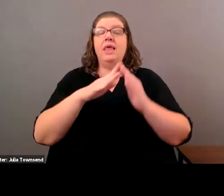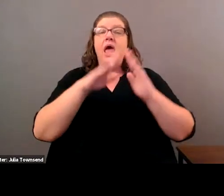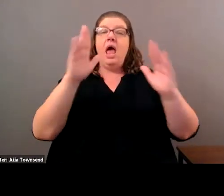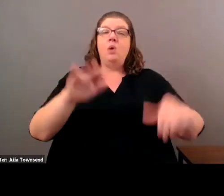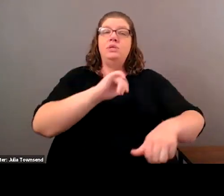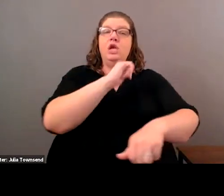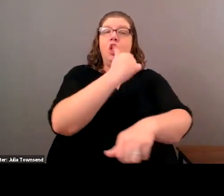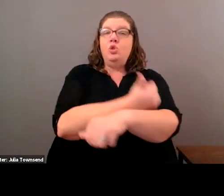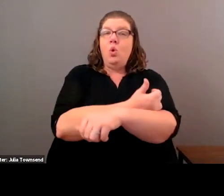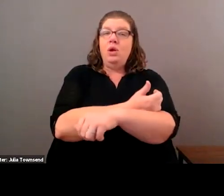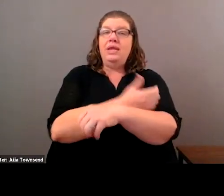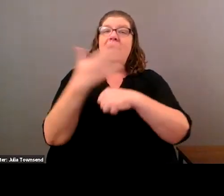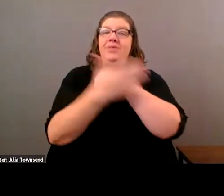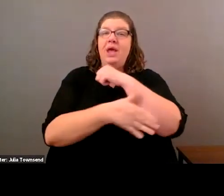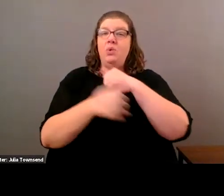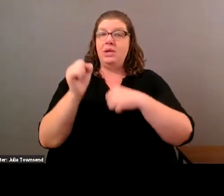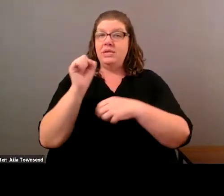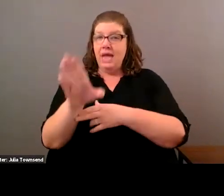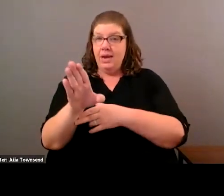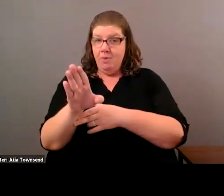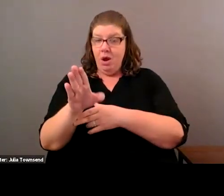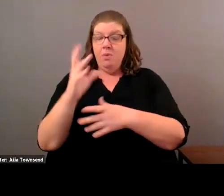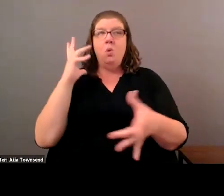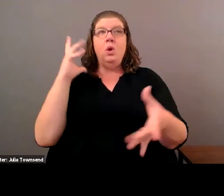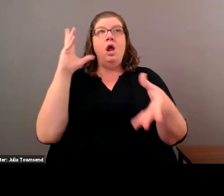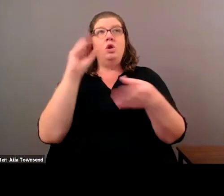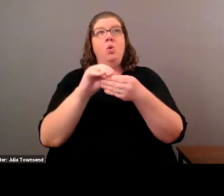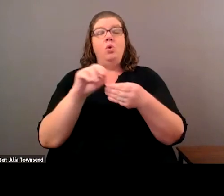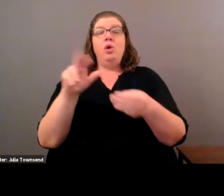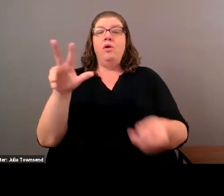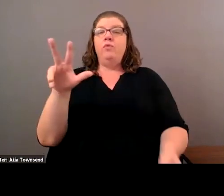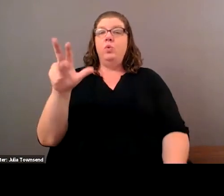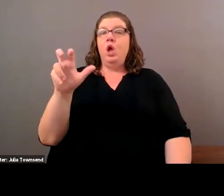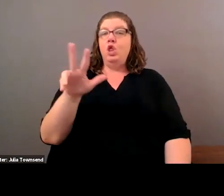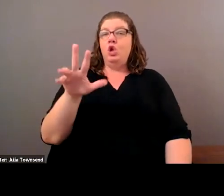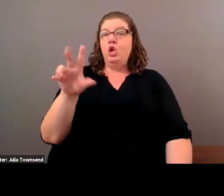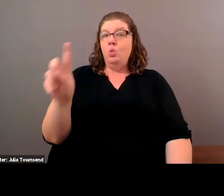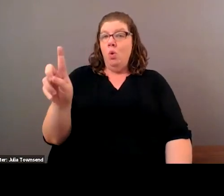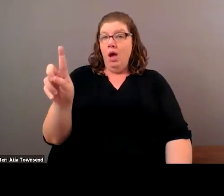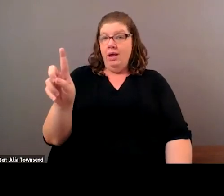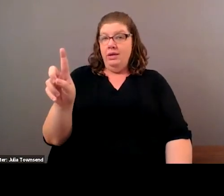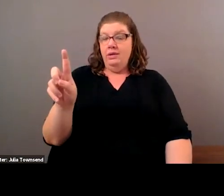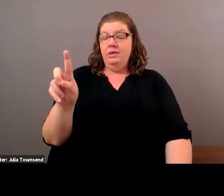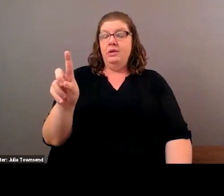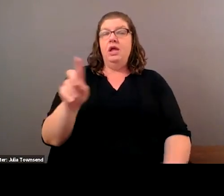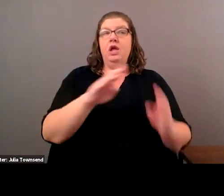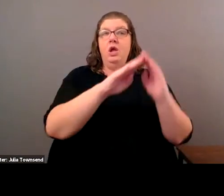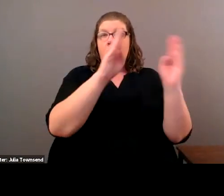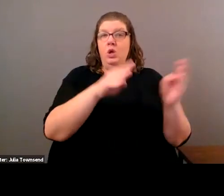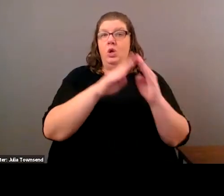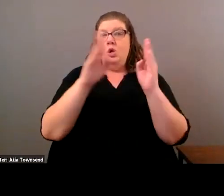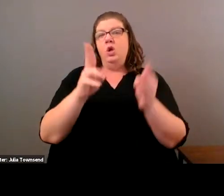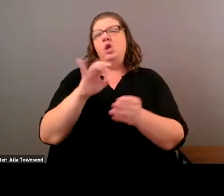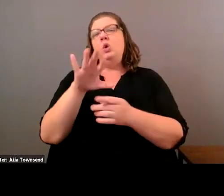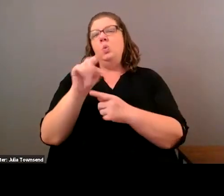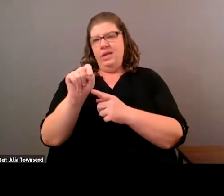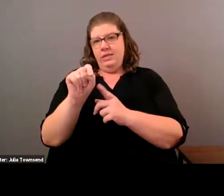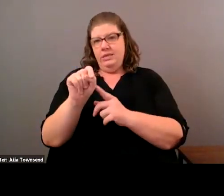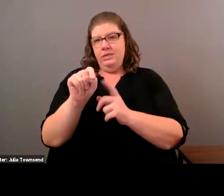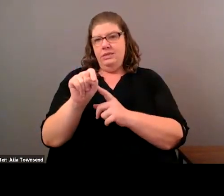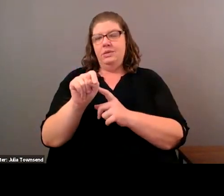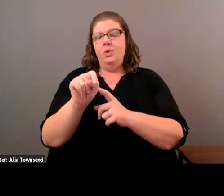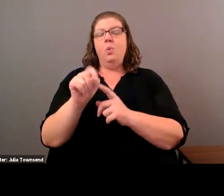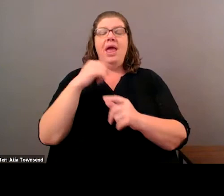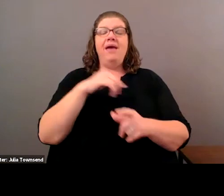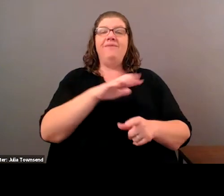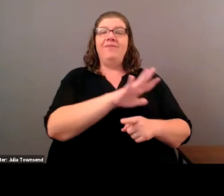Barbara, and we've got a total of 331 units. And of those, we have 56